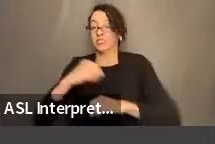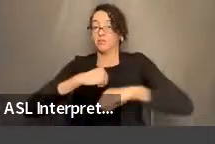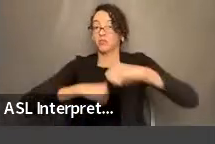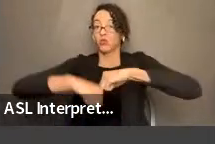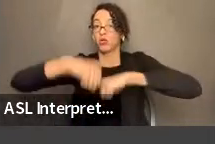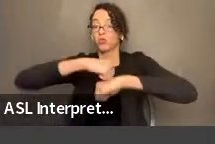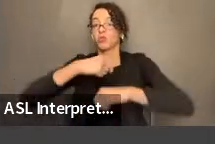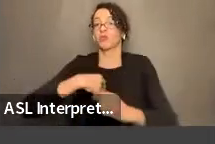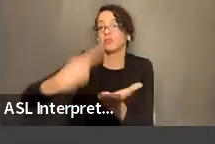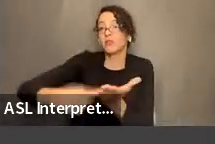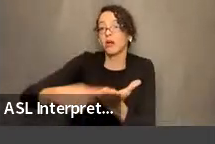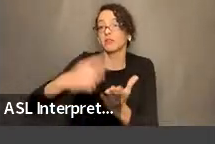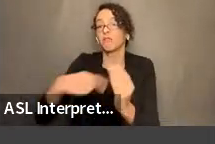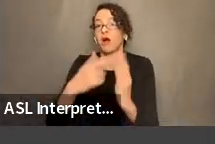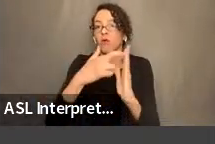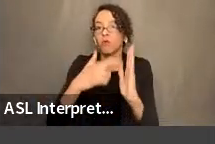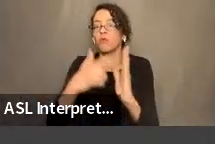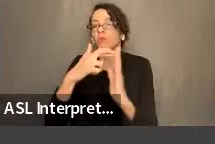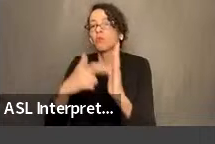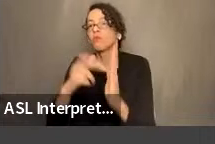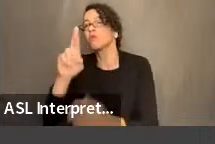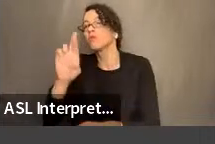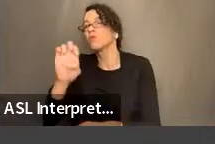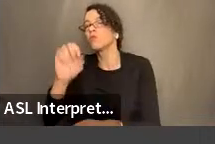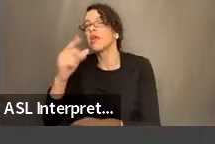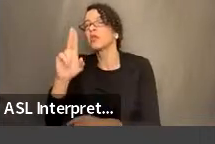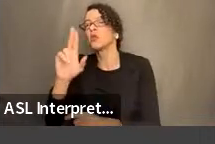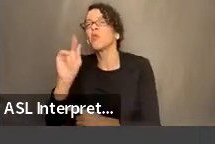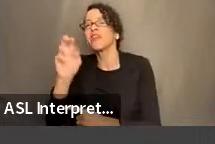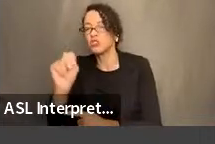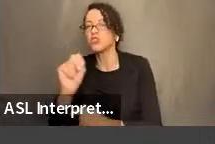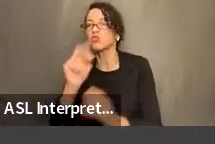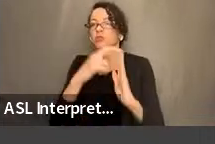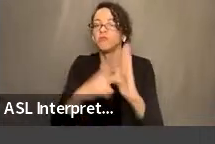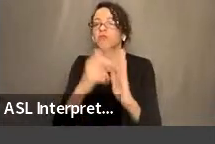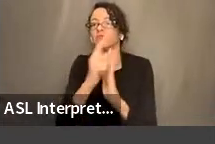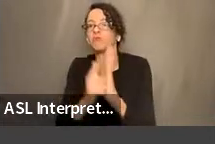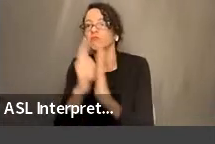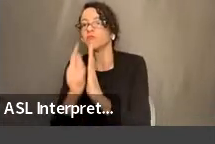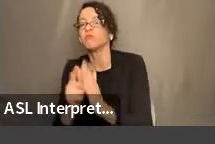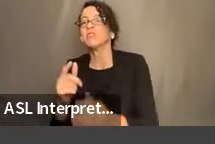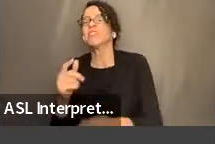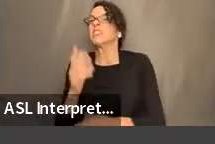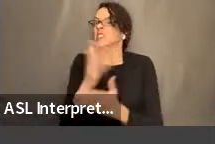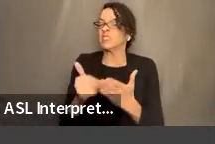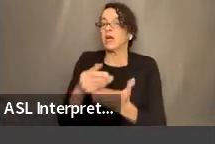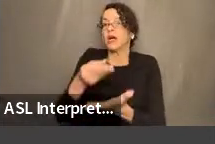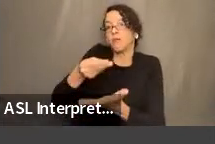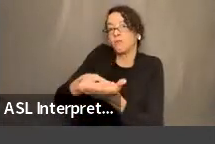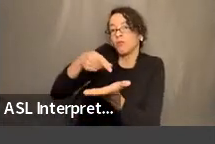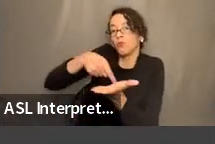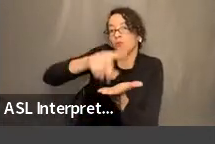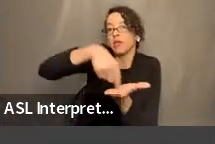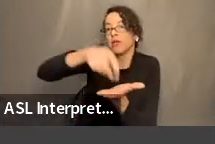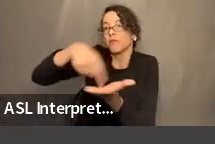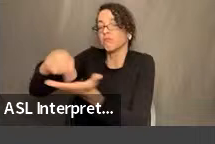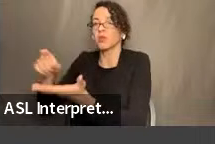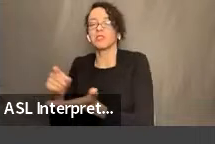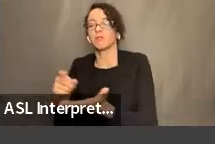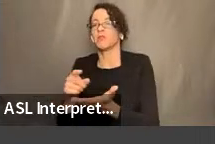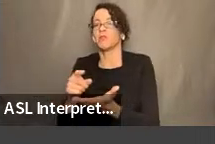and some of the reimbursement avenues are not good, and we'll talk about that in financial